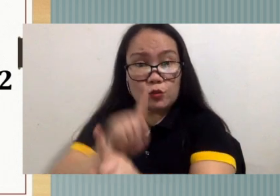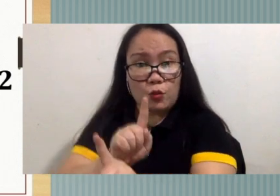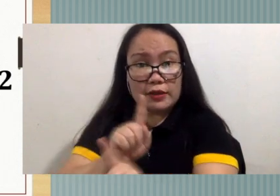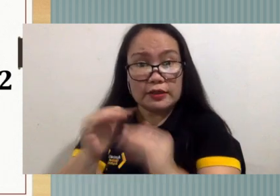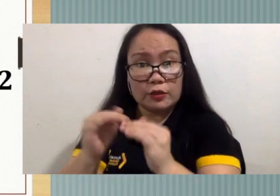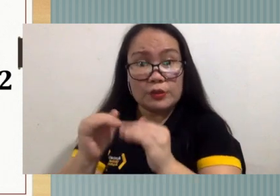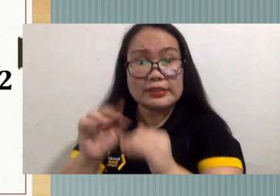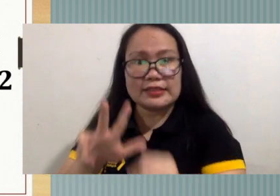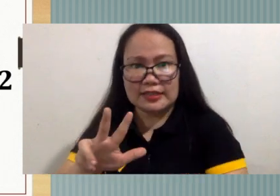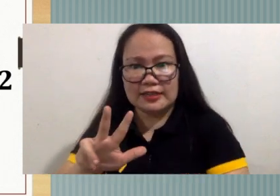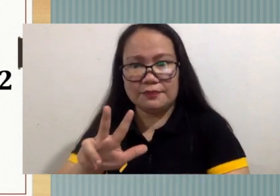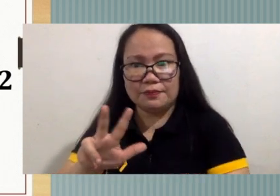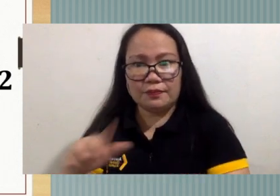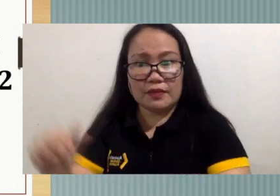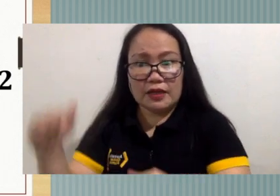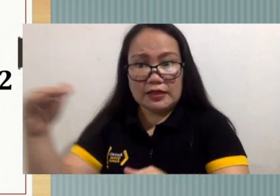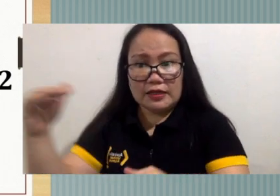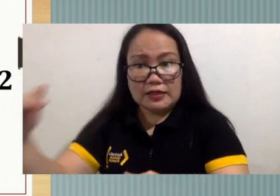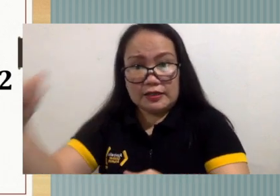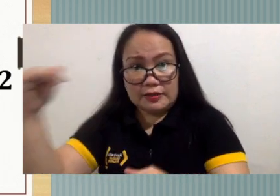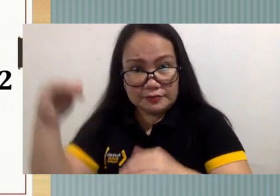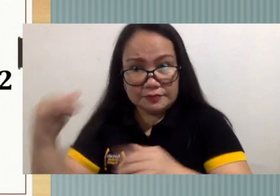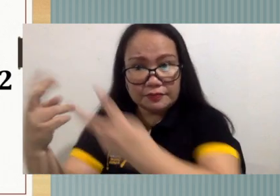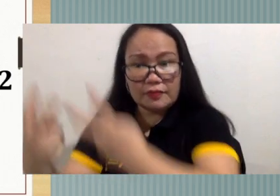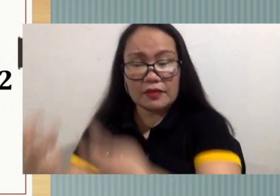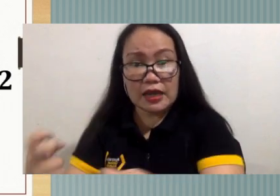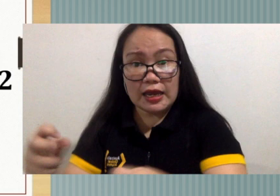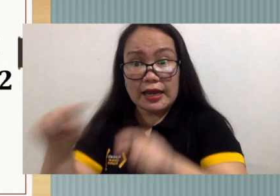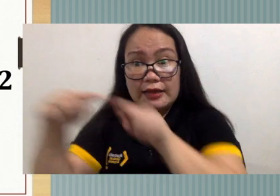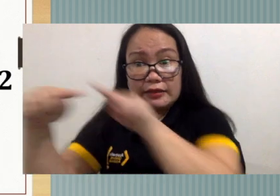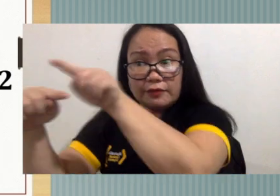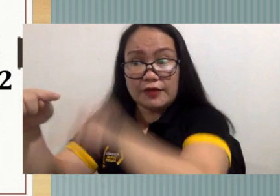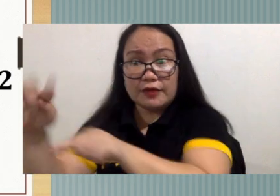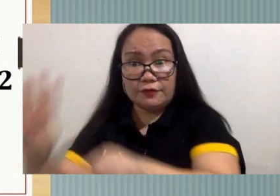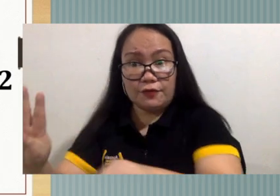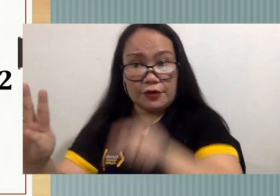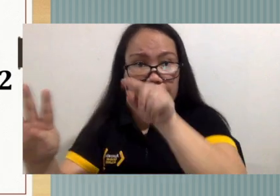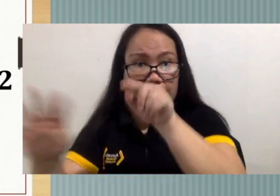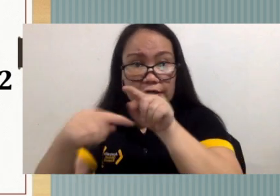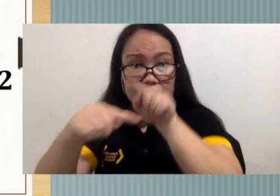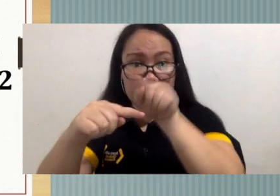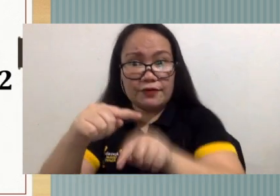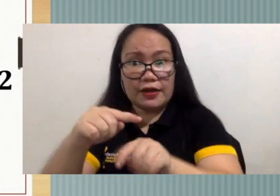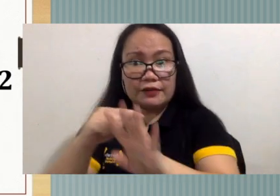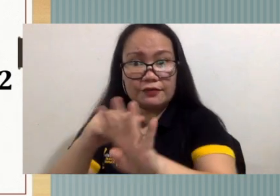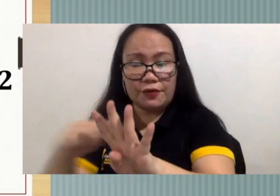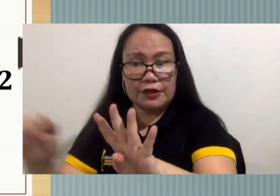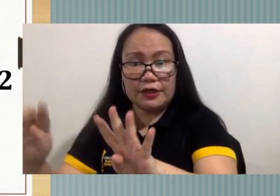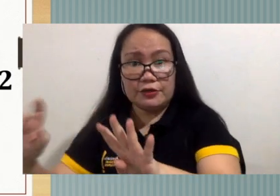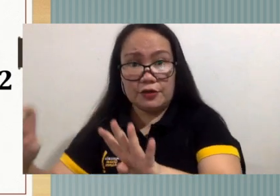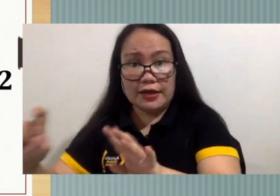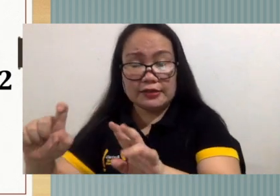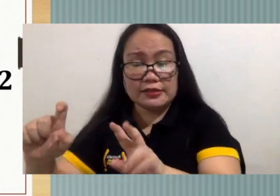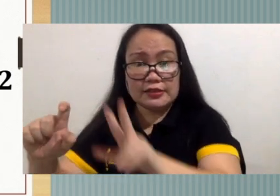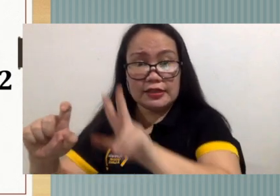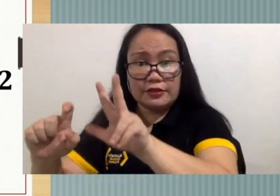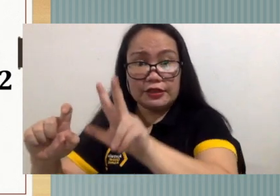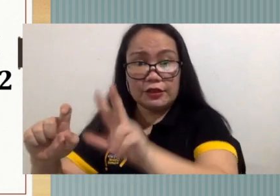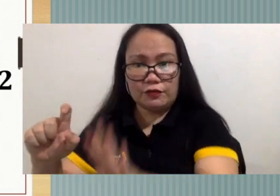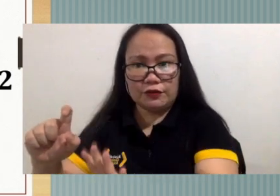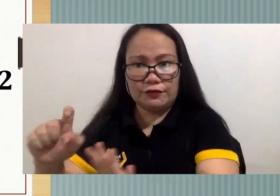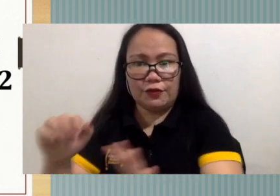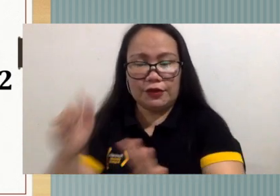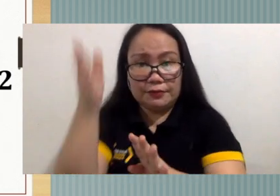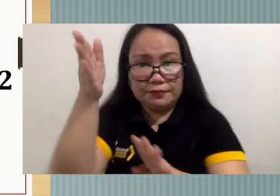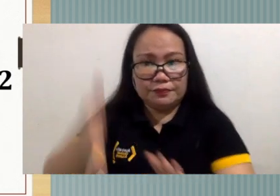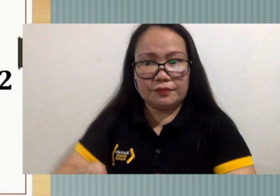is equal to 3. Next, divide both sides by 4. So, makakancel si 4 dun sa x.